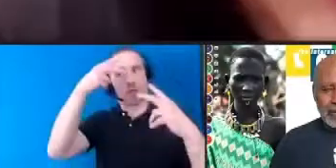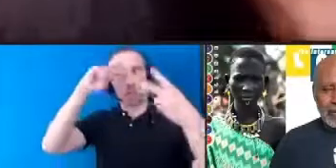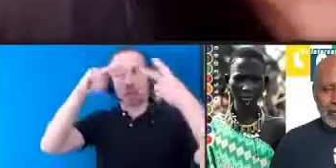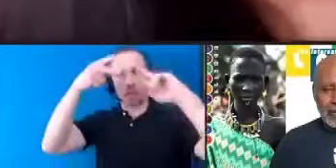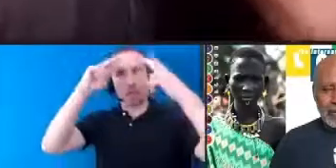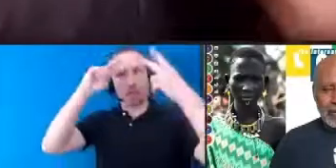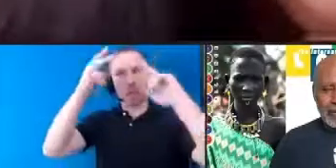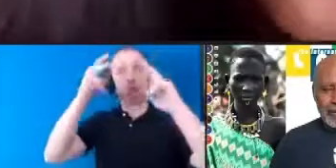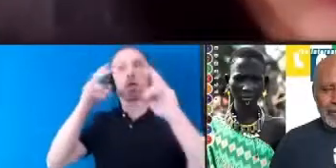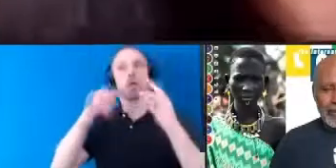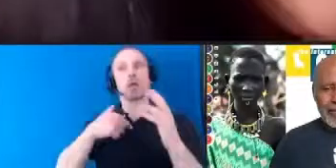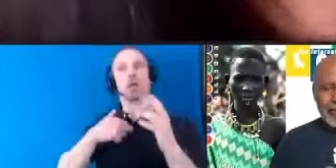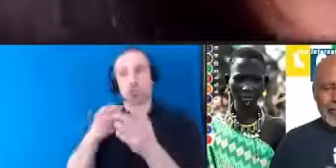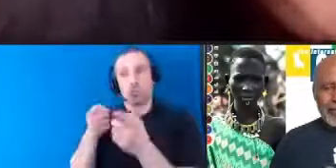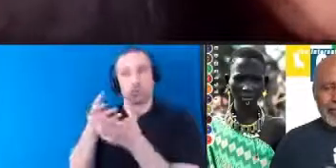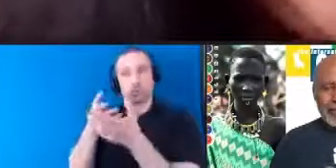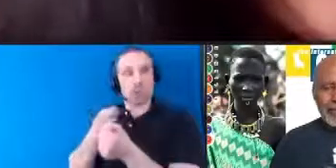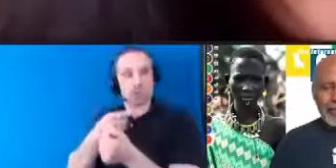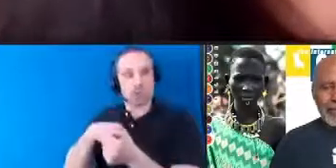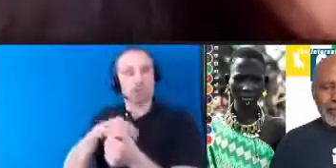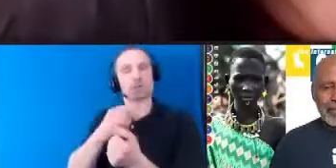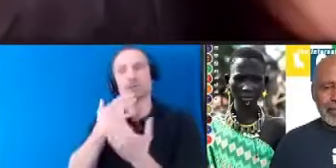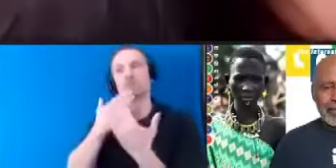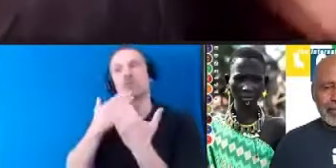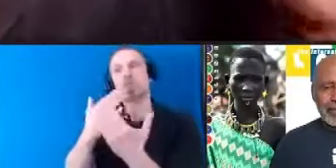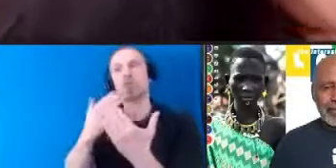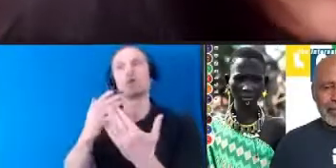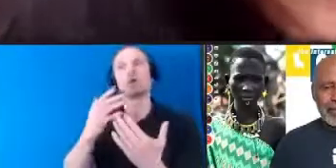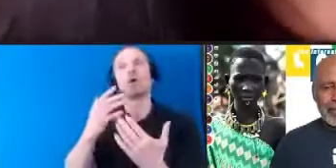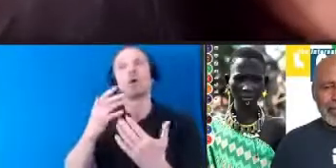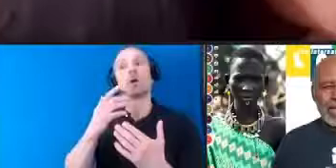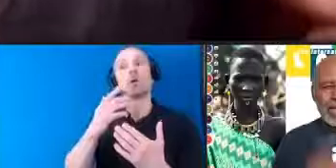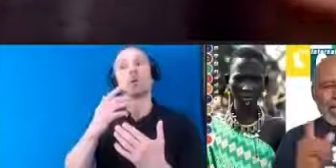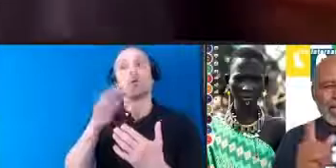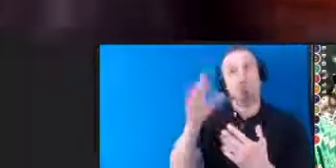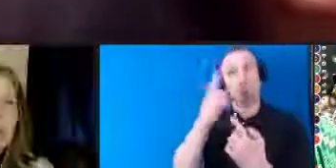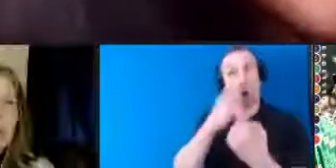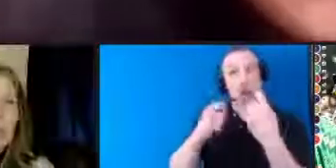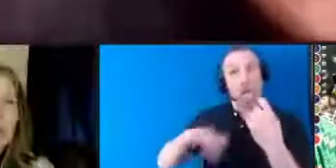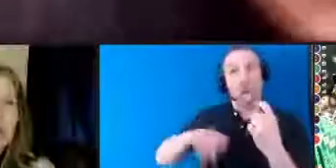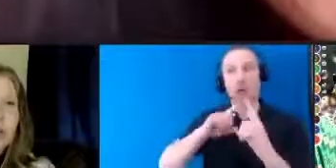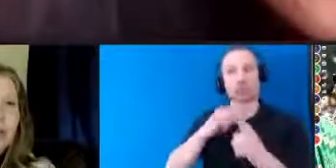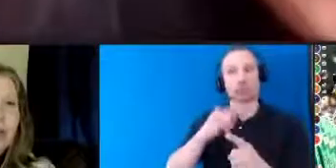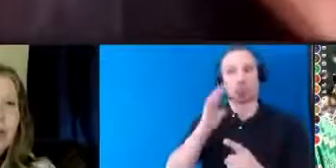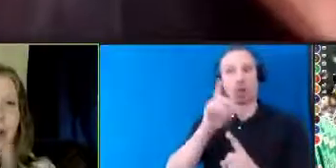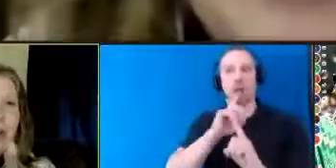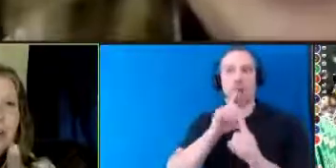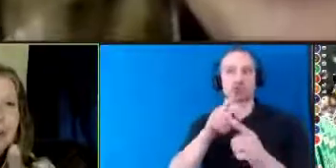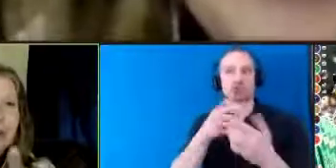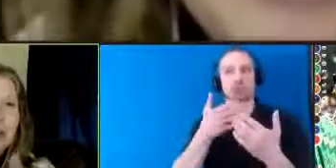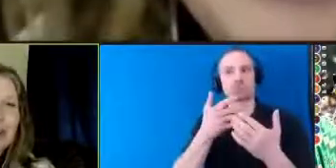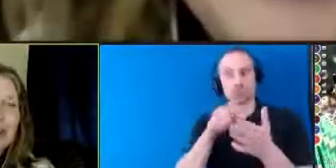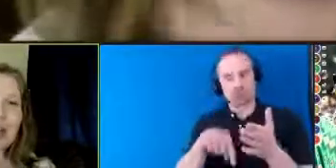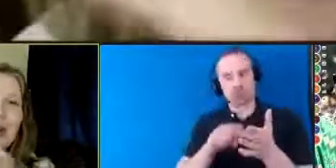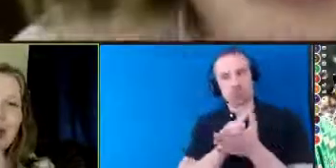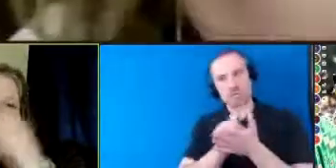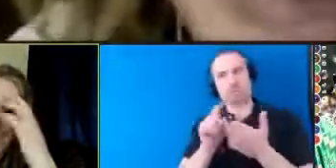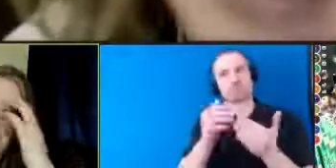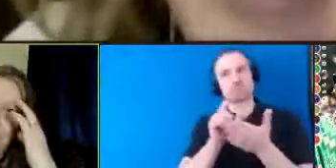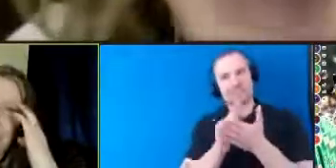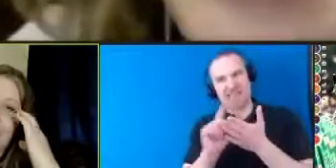your trust, but we will definitely address that in the coming weeks. Thank you. Also, thank you to all of our— Yes.